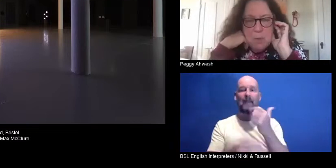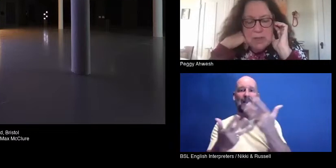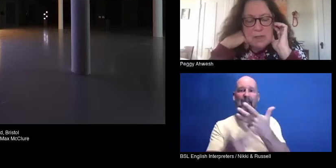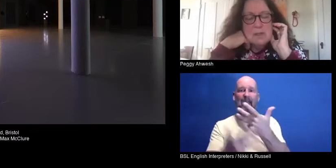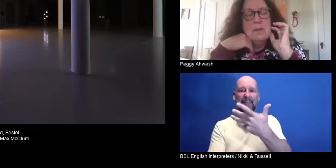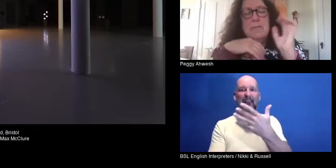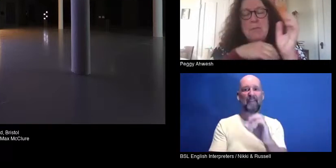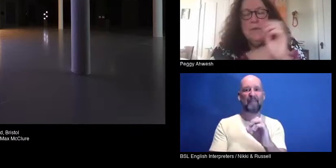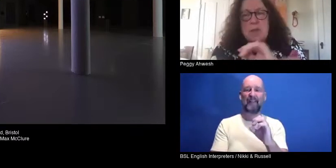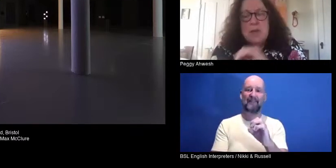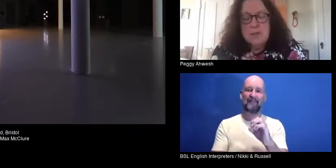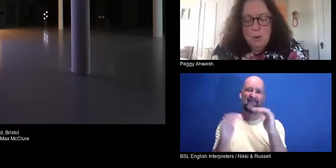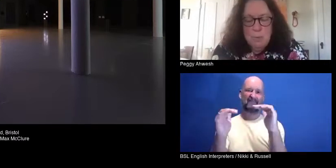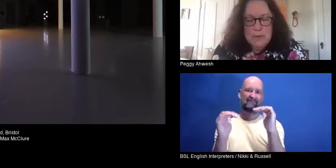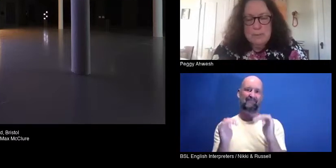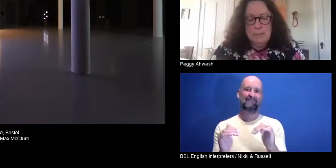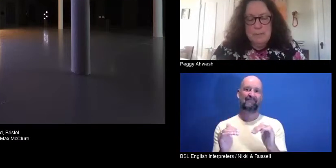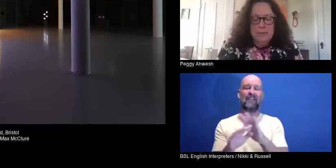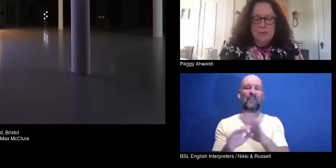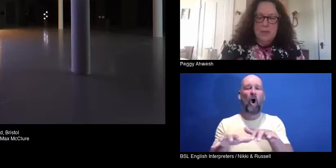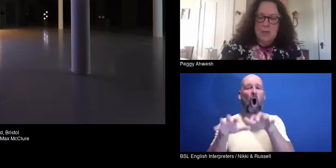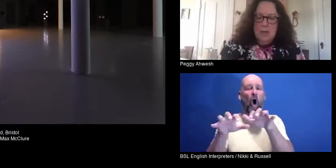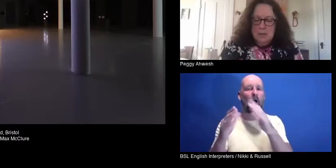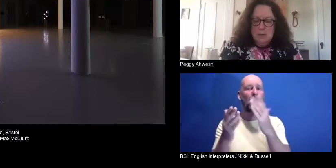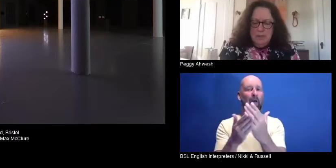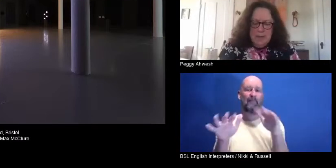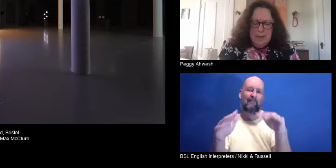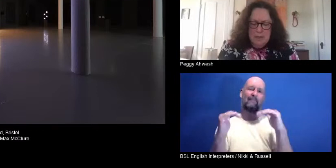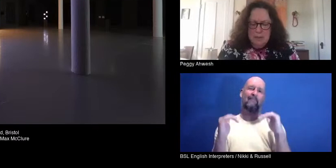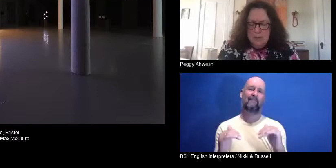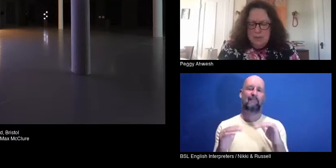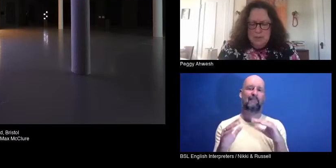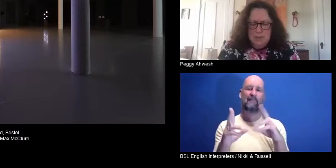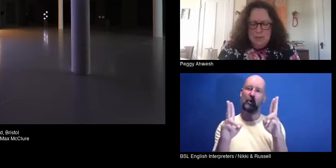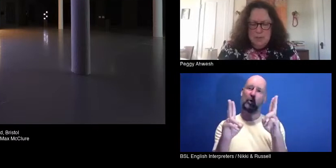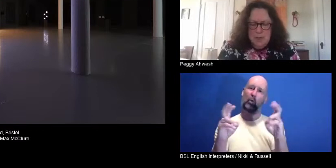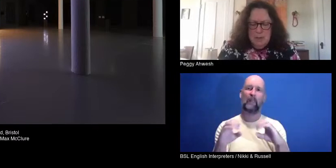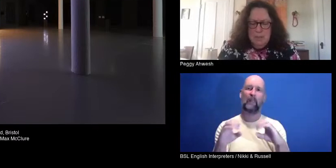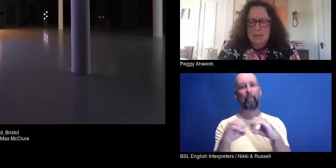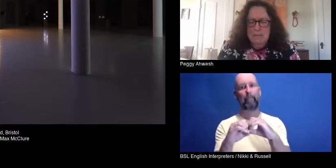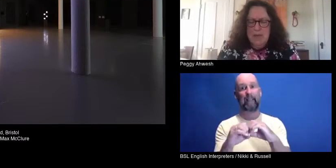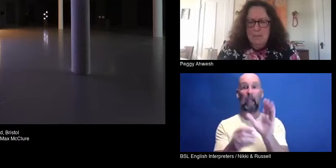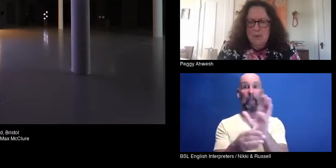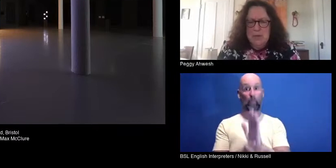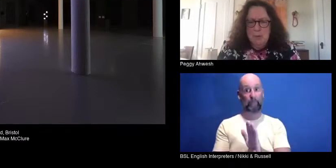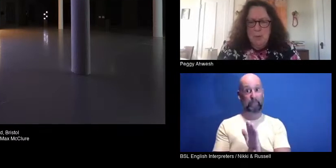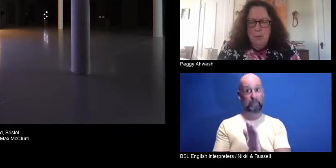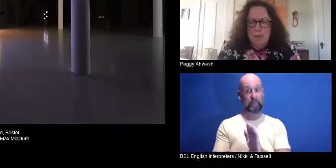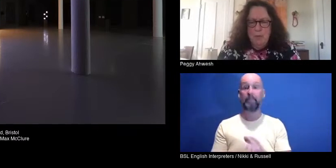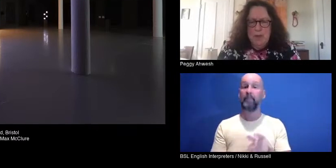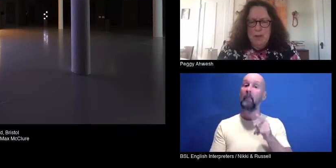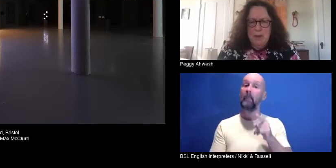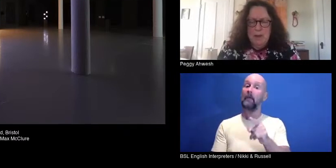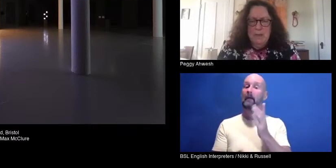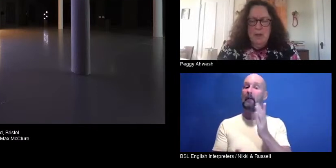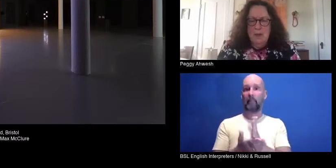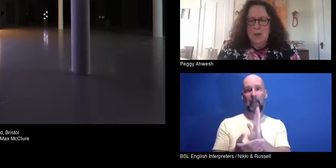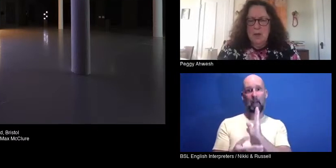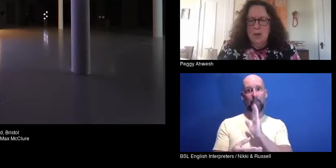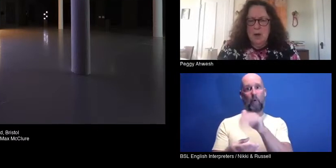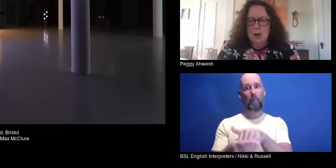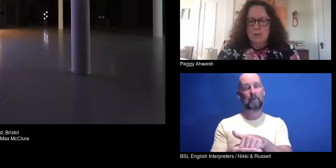of B movies, not necessarily horror movies, but B movies. So I think it's also just being of that particular moment when